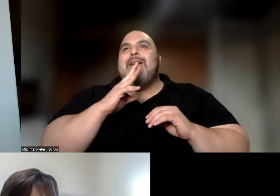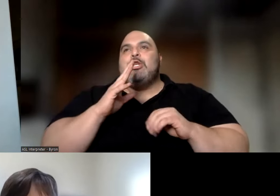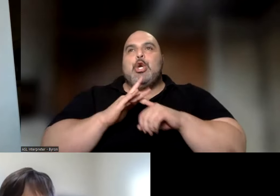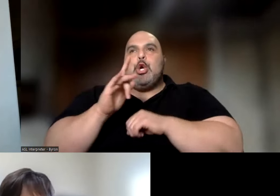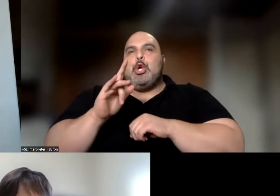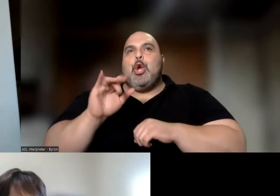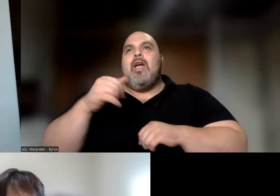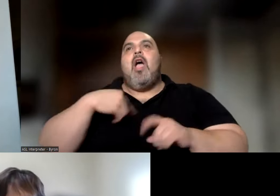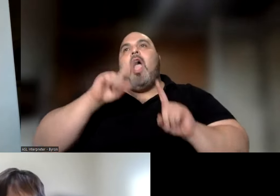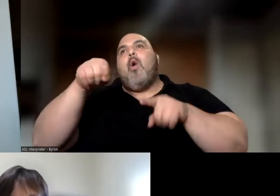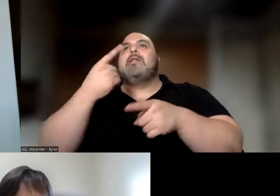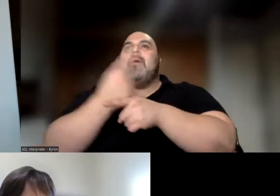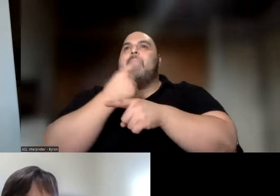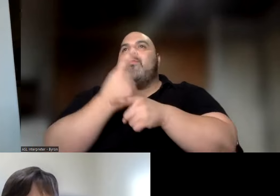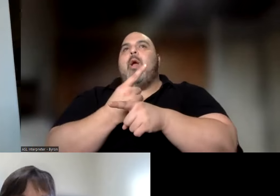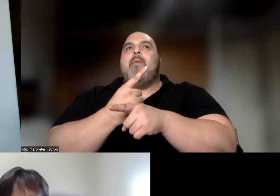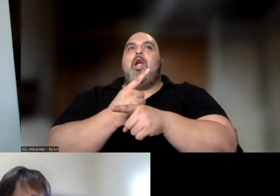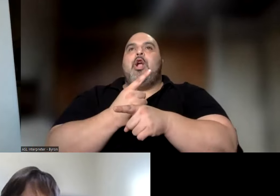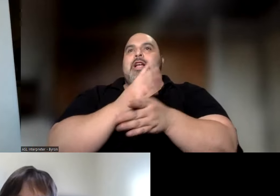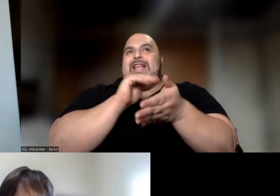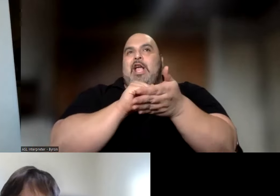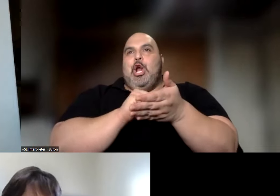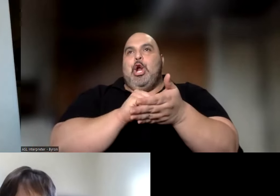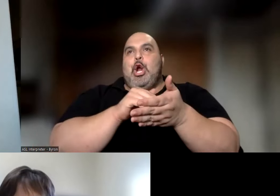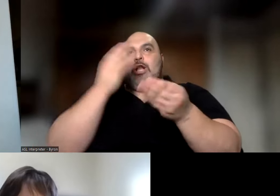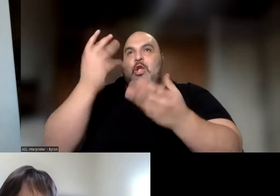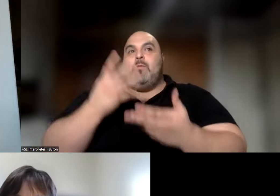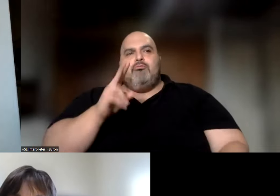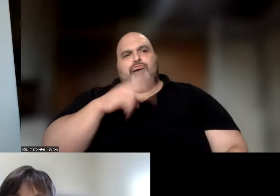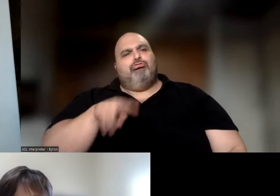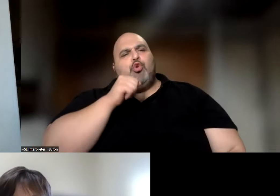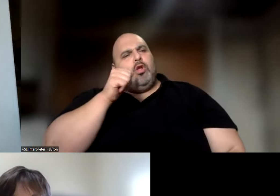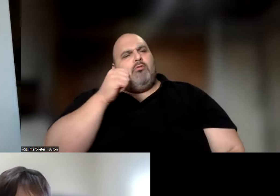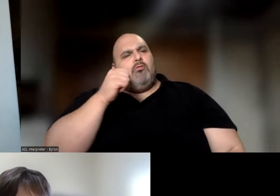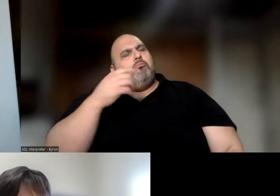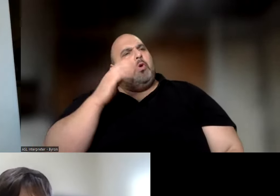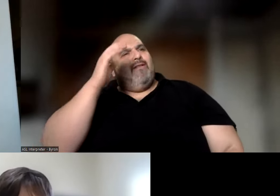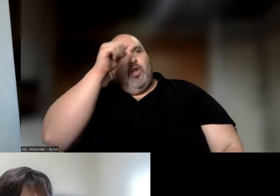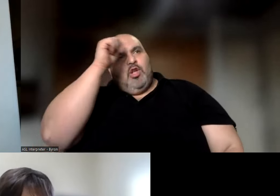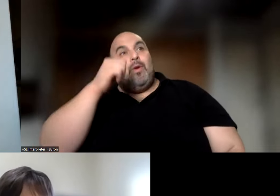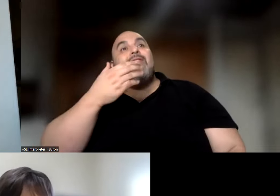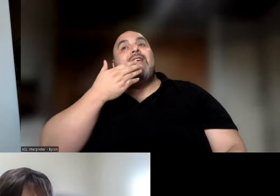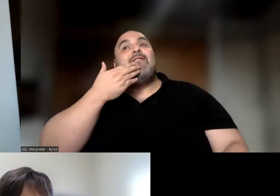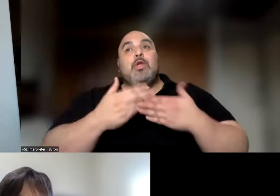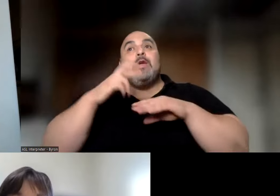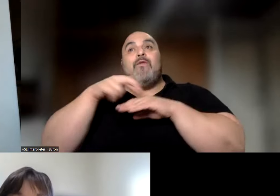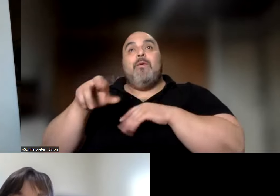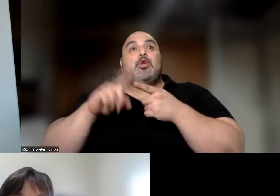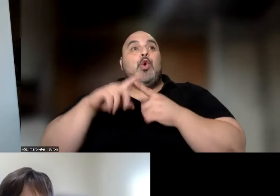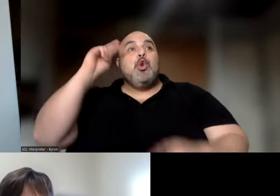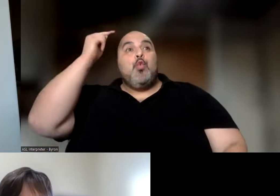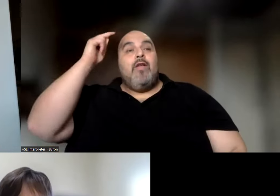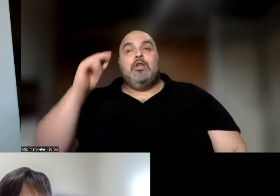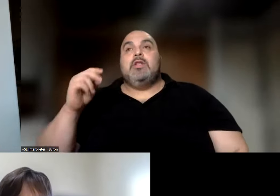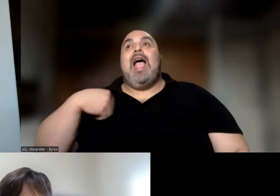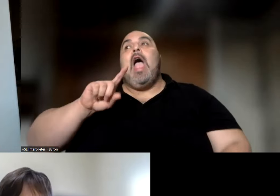that, I went to my primary care and he said, you don't look like you have Alzheimer's. Thankfully, he did refer me to a neurologist. And